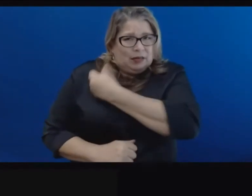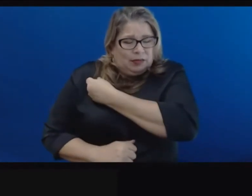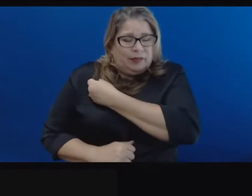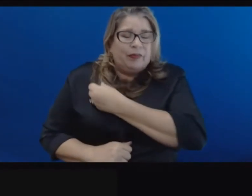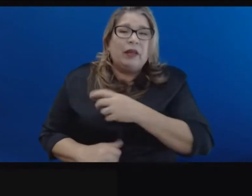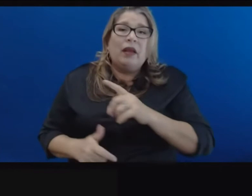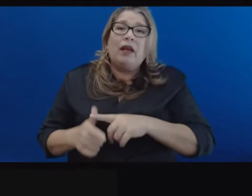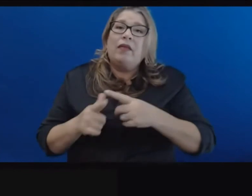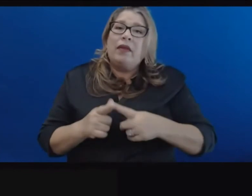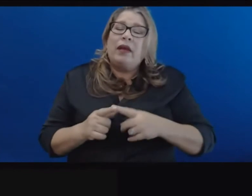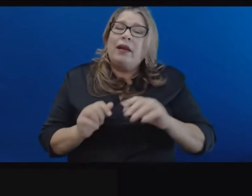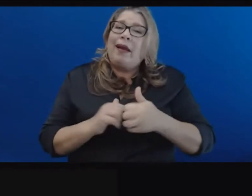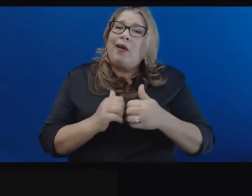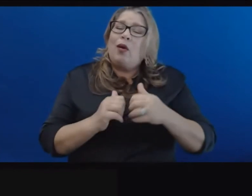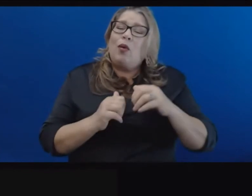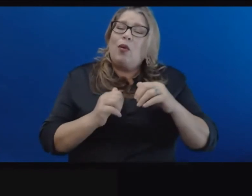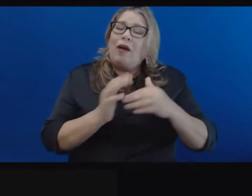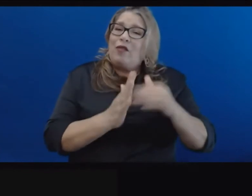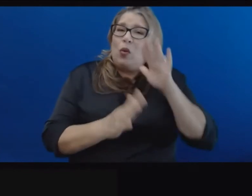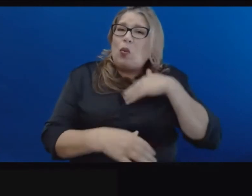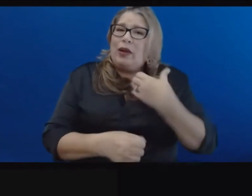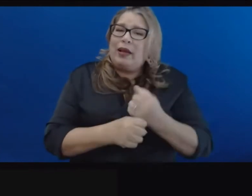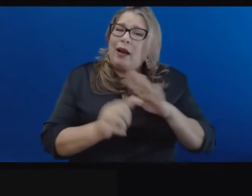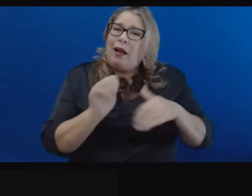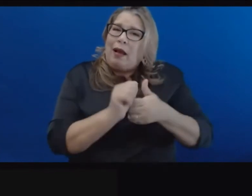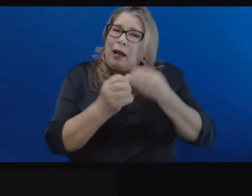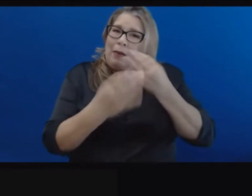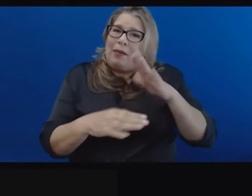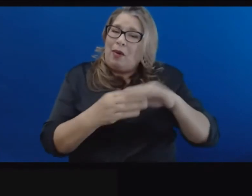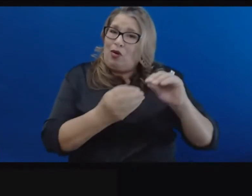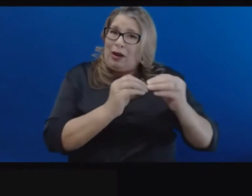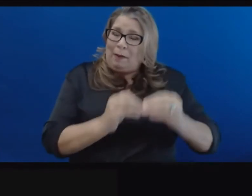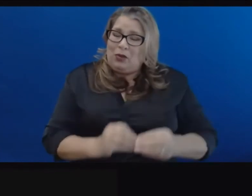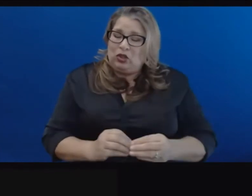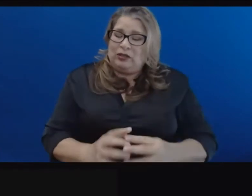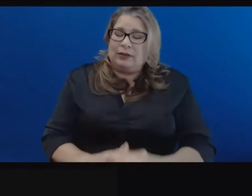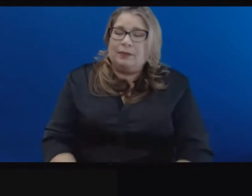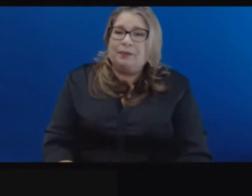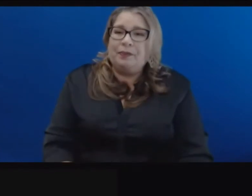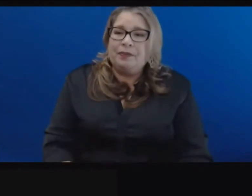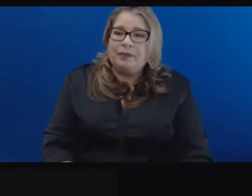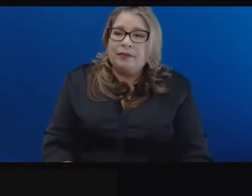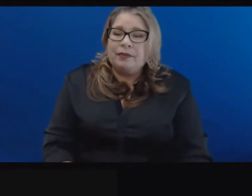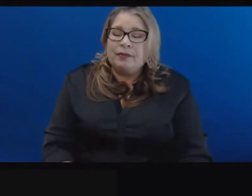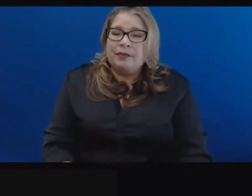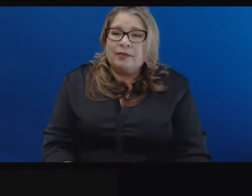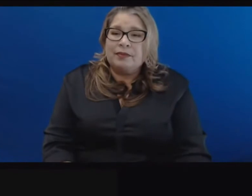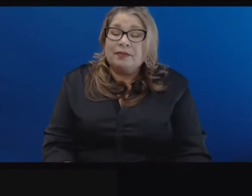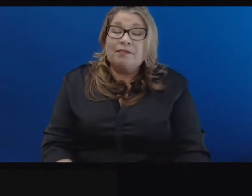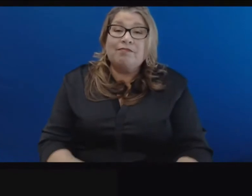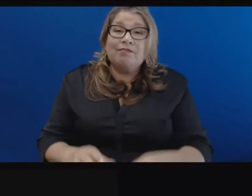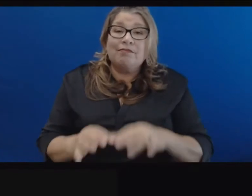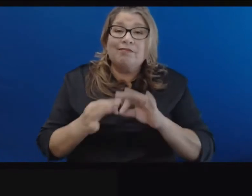numbers? So yes, the number I saw last night is it's about I think it's